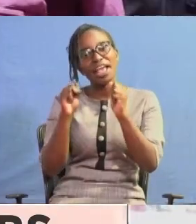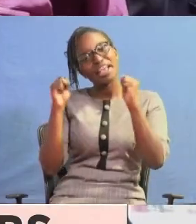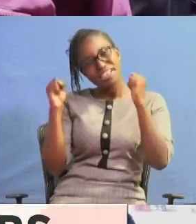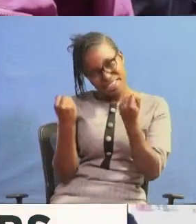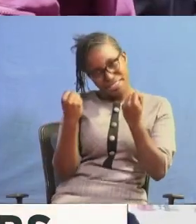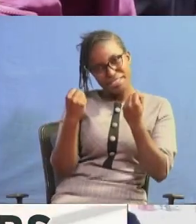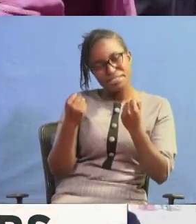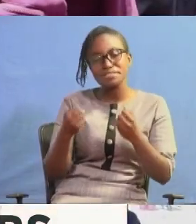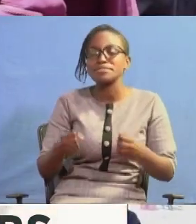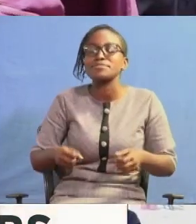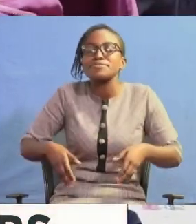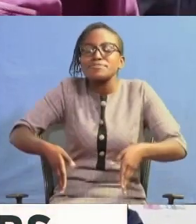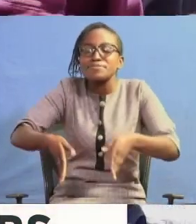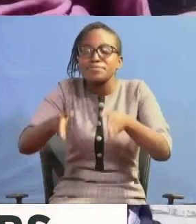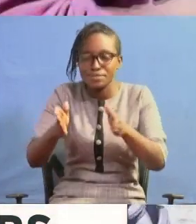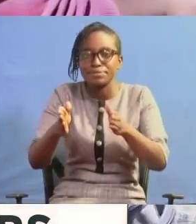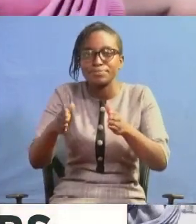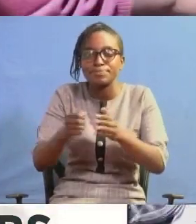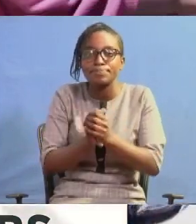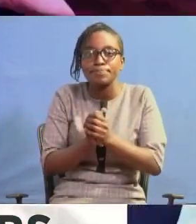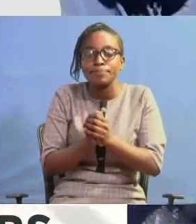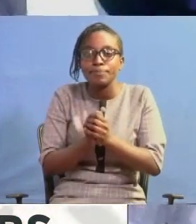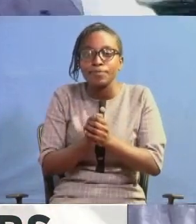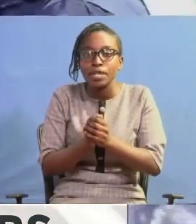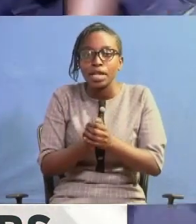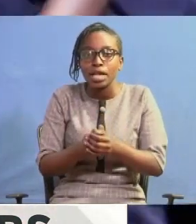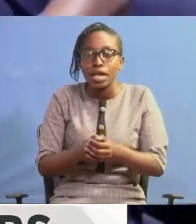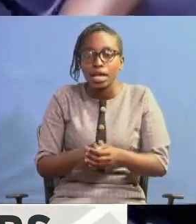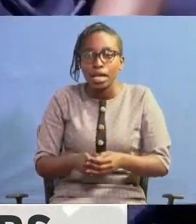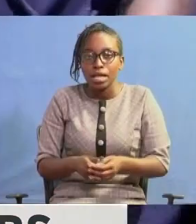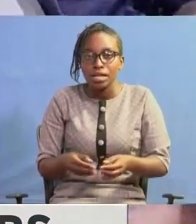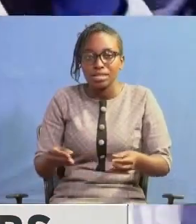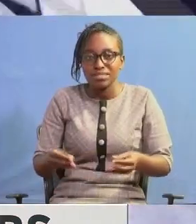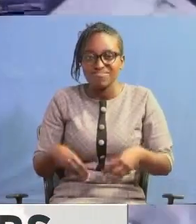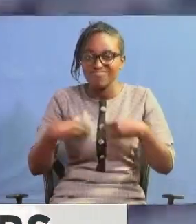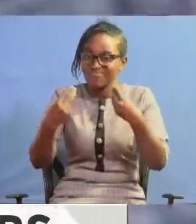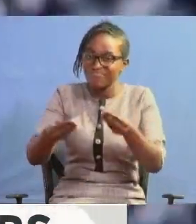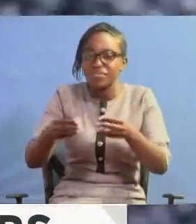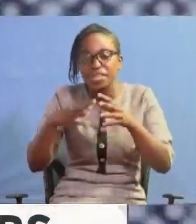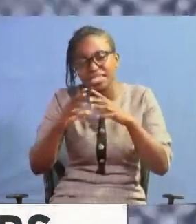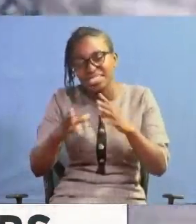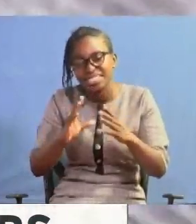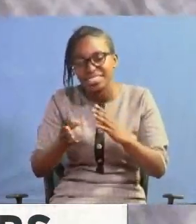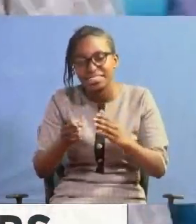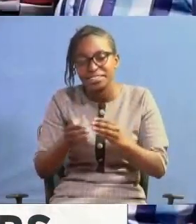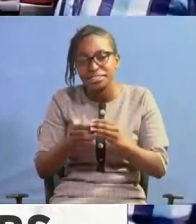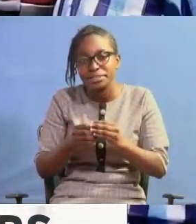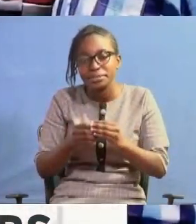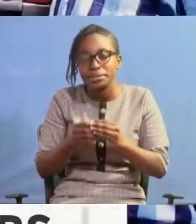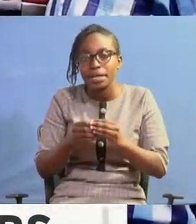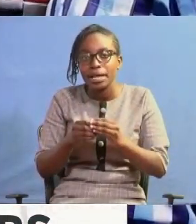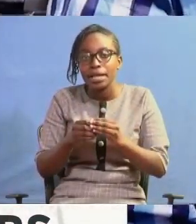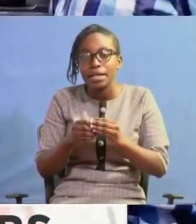barabarani. Machakos County Staff Supervisor Lawrence Ngovi said gravel traders on the Mombasa Highway in Syokimau have